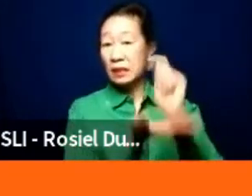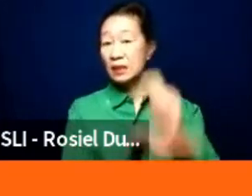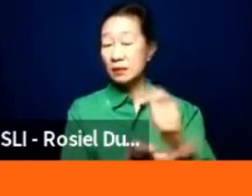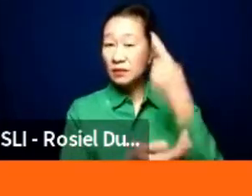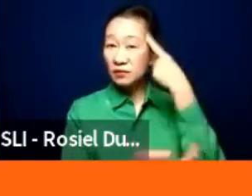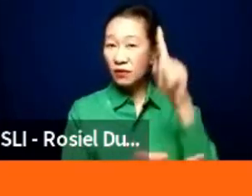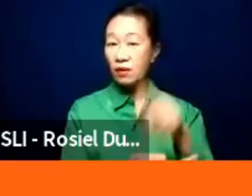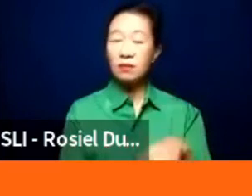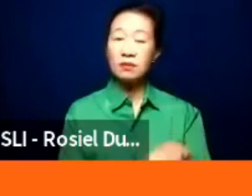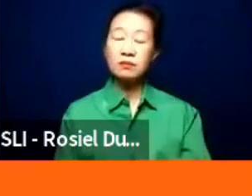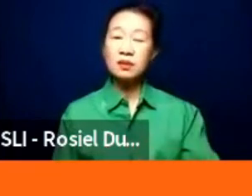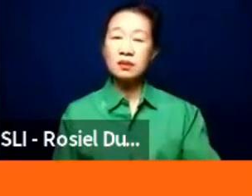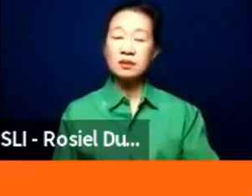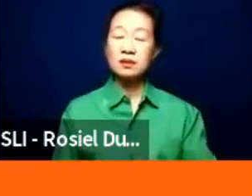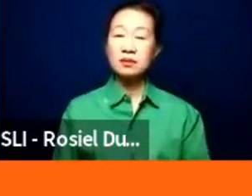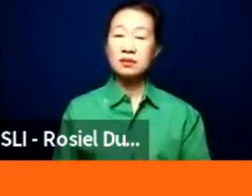pandemic. Uh,